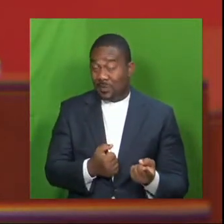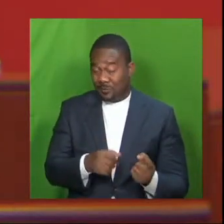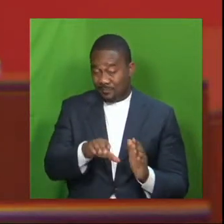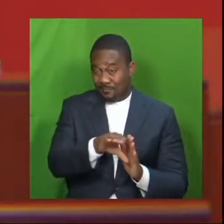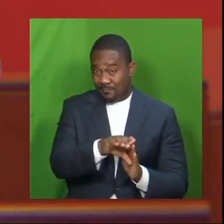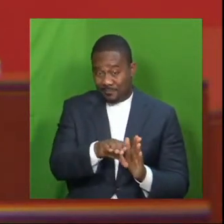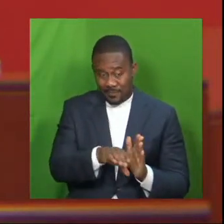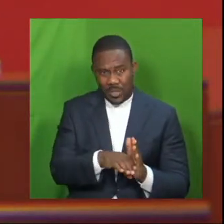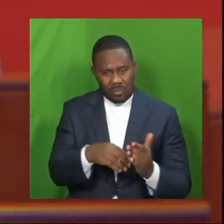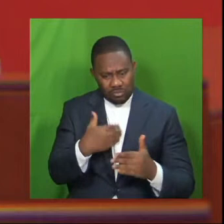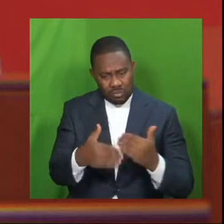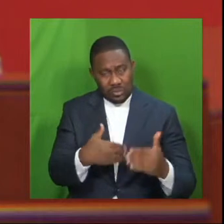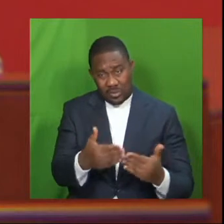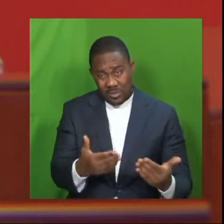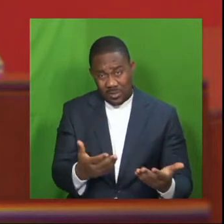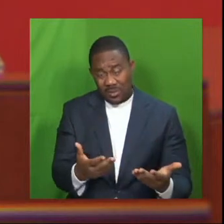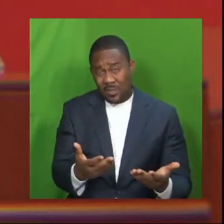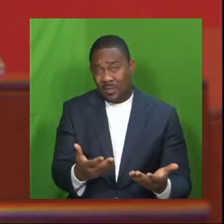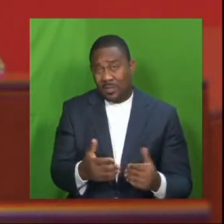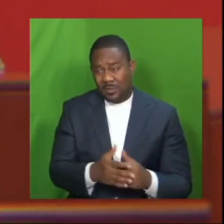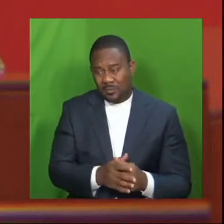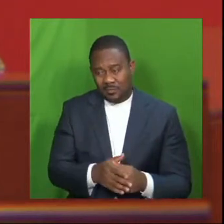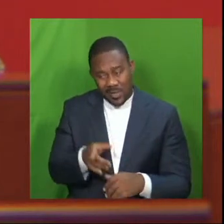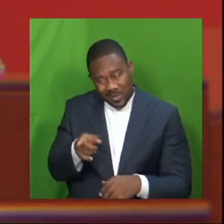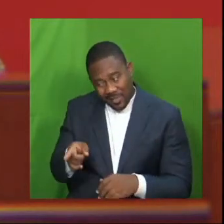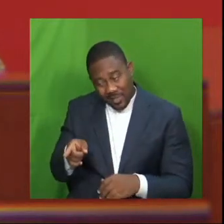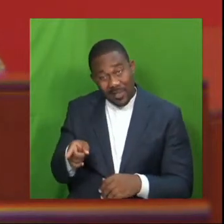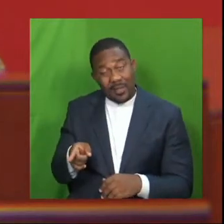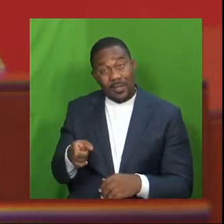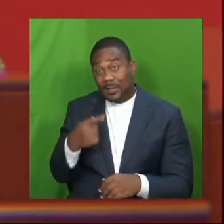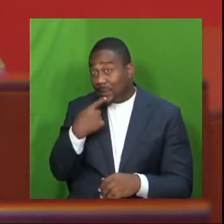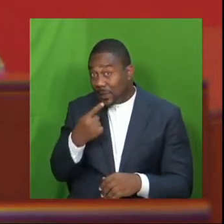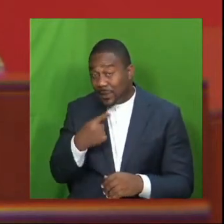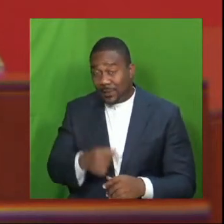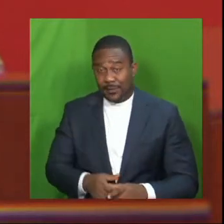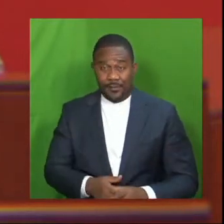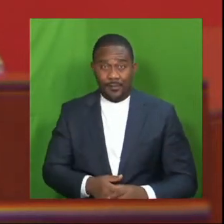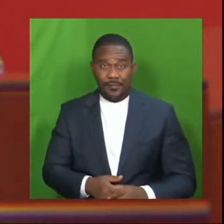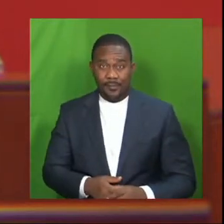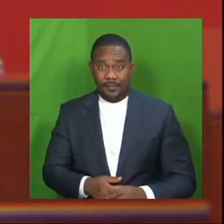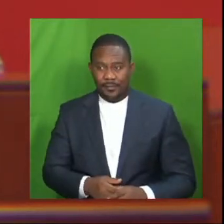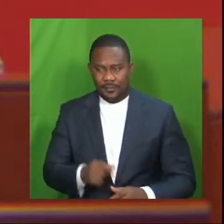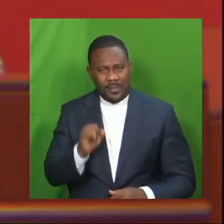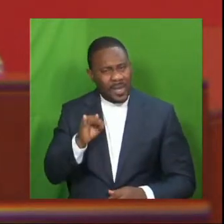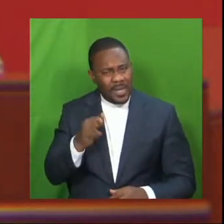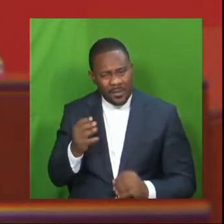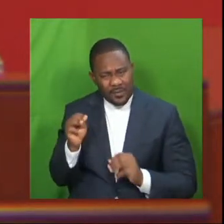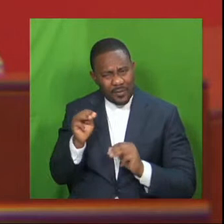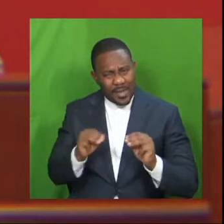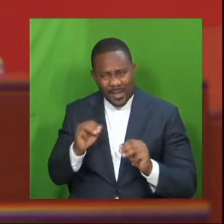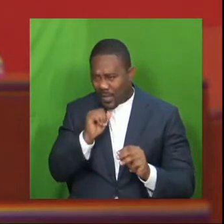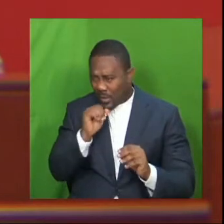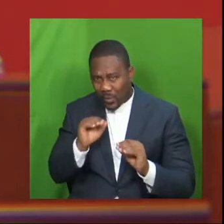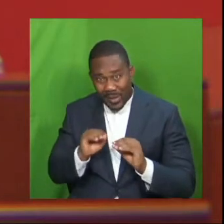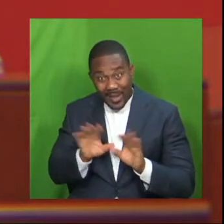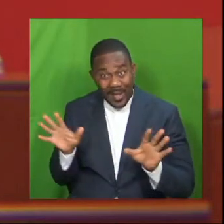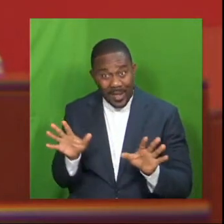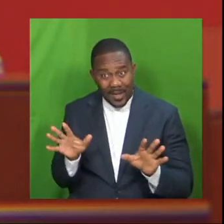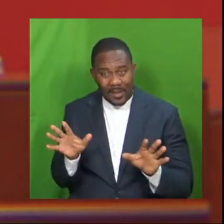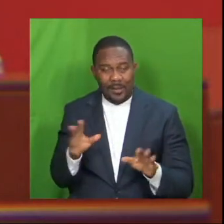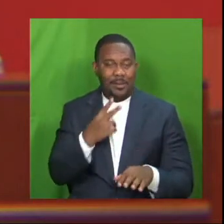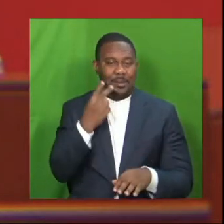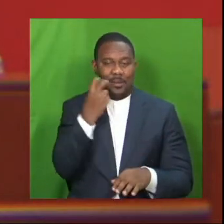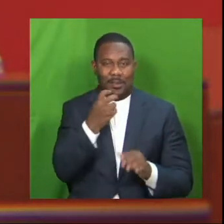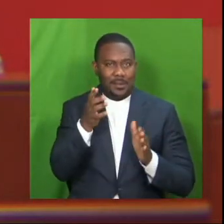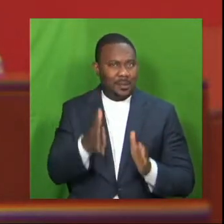of procedure. Even in the standing orders, it says where a matter is not covered, the